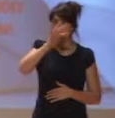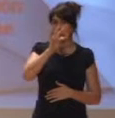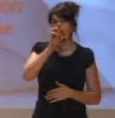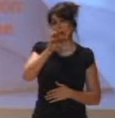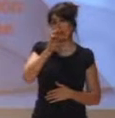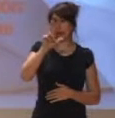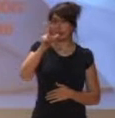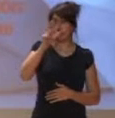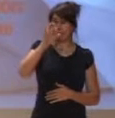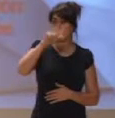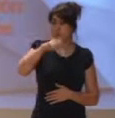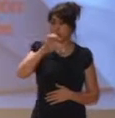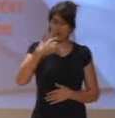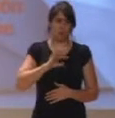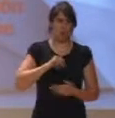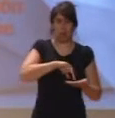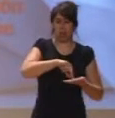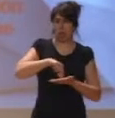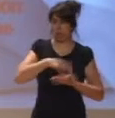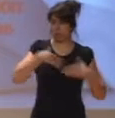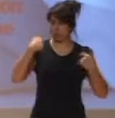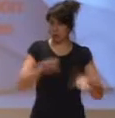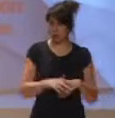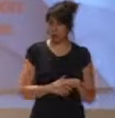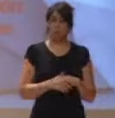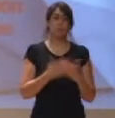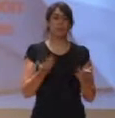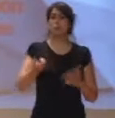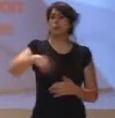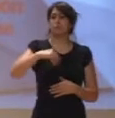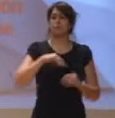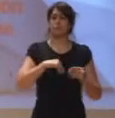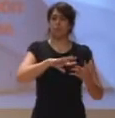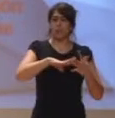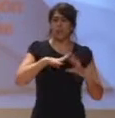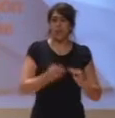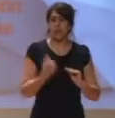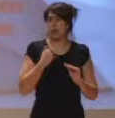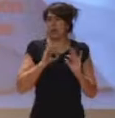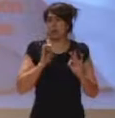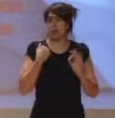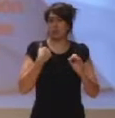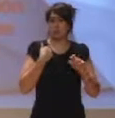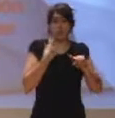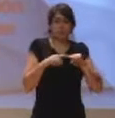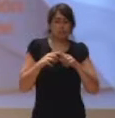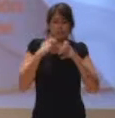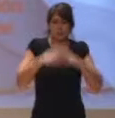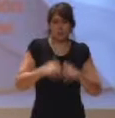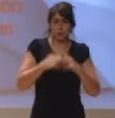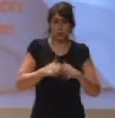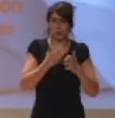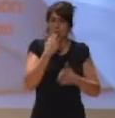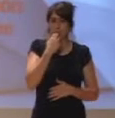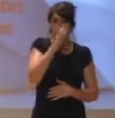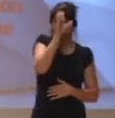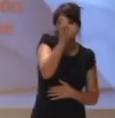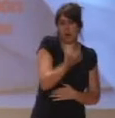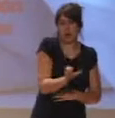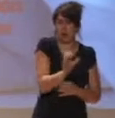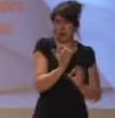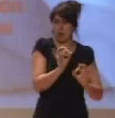user in his iPhone, for example. So have you tested specific